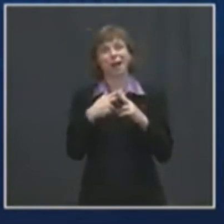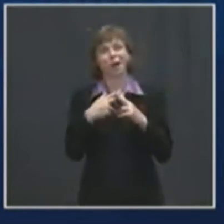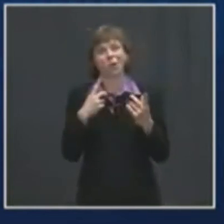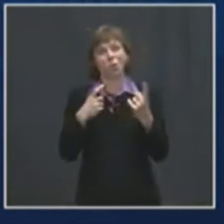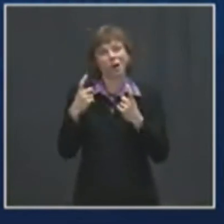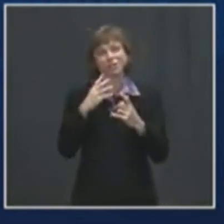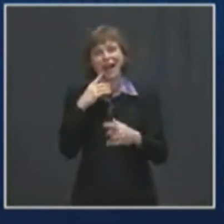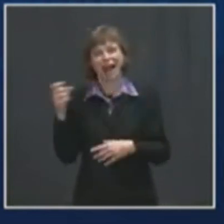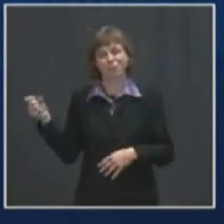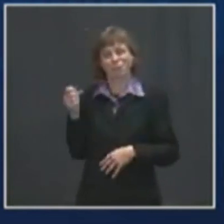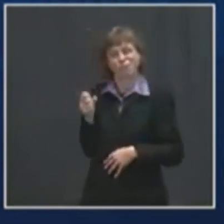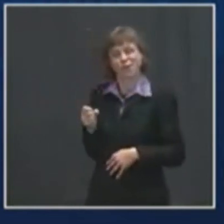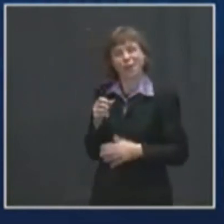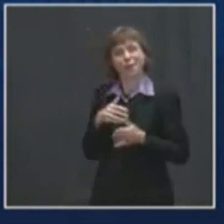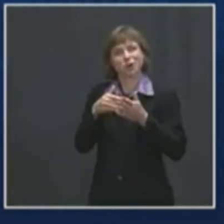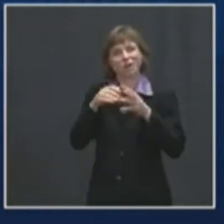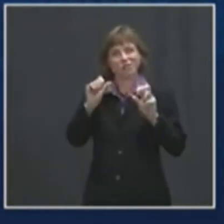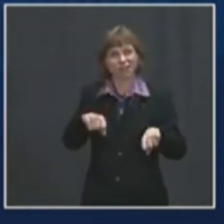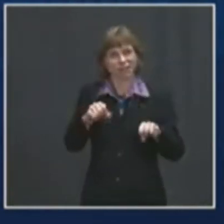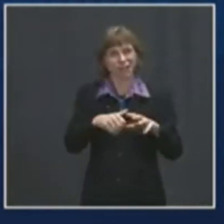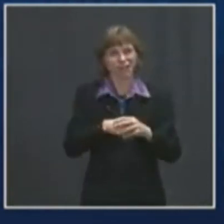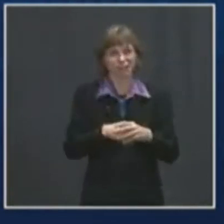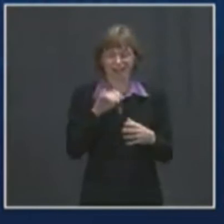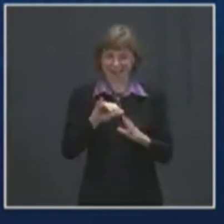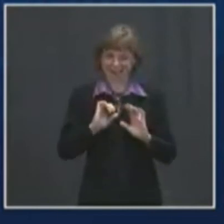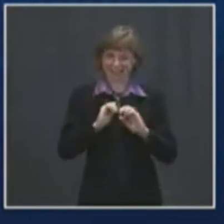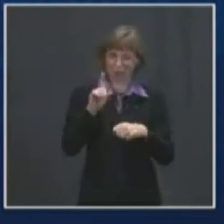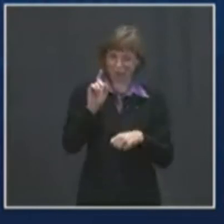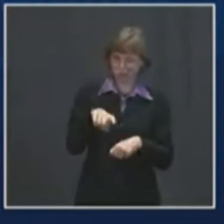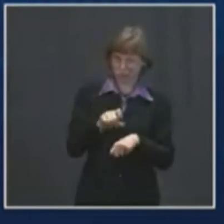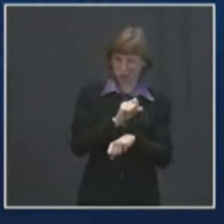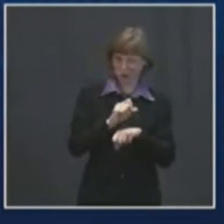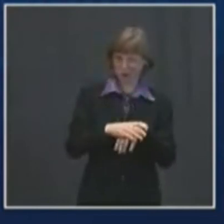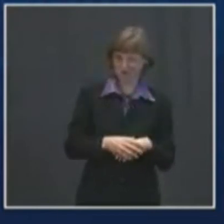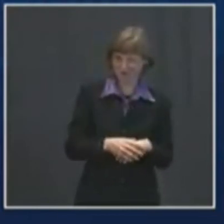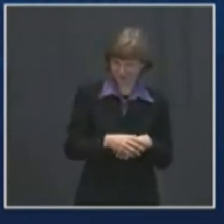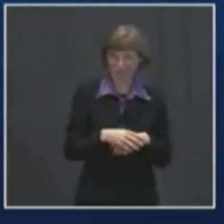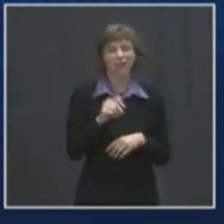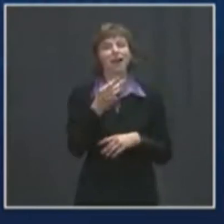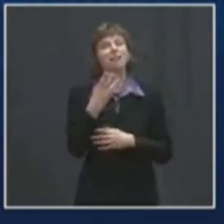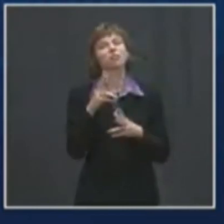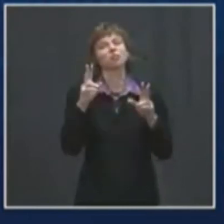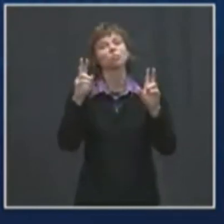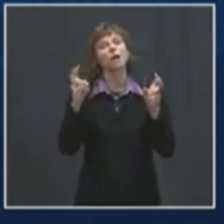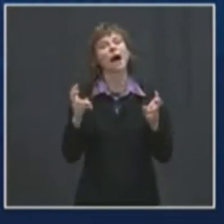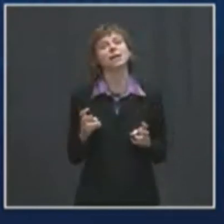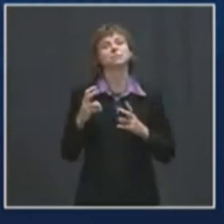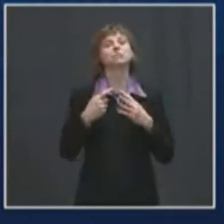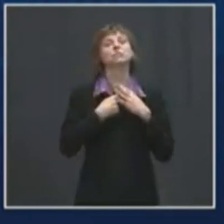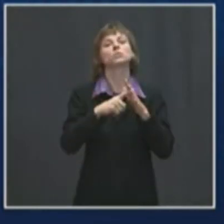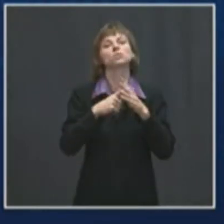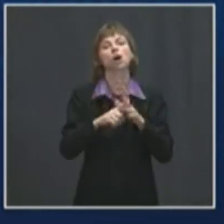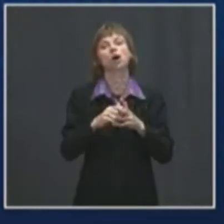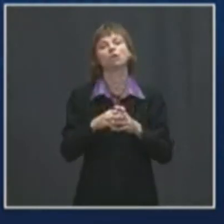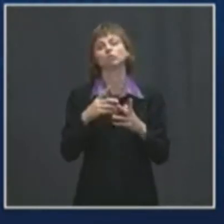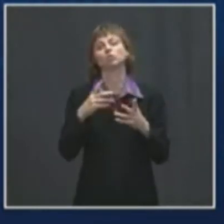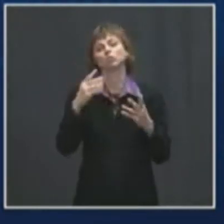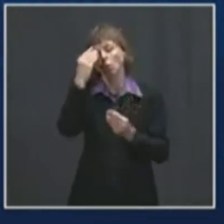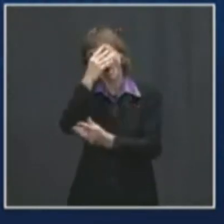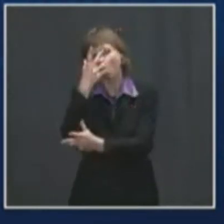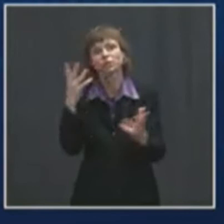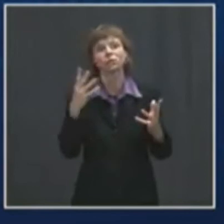them in here as often as we can, and that's how it should work. I have a couple of items at the top just to go over and update you all